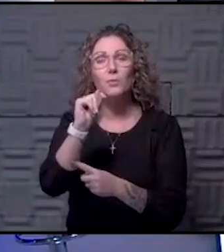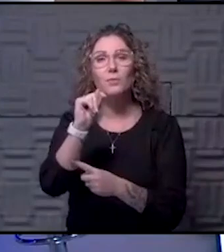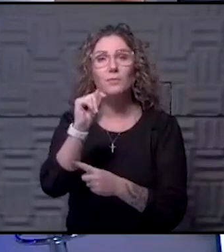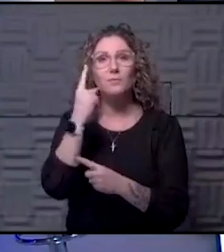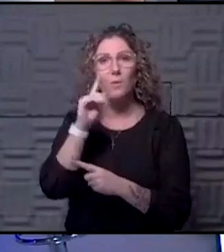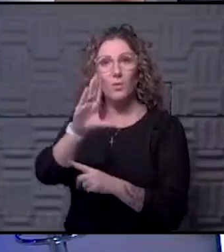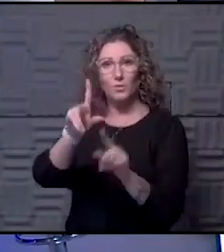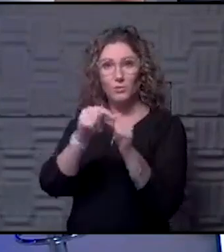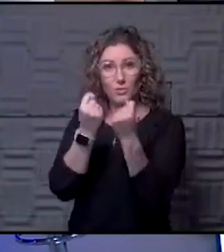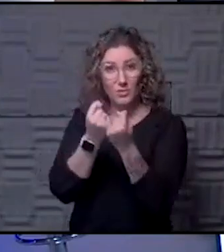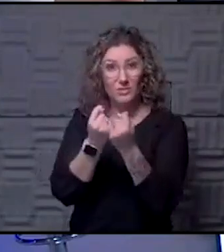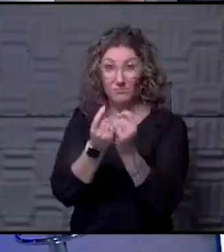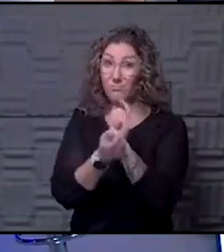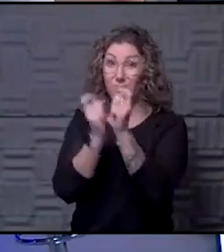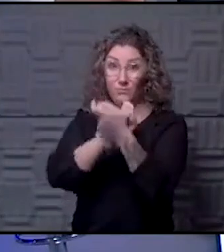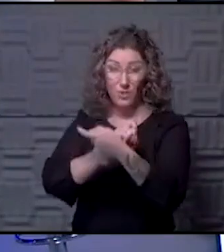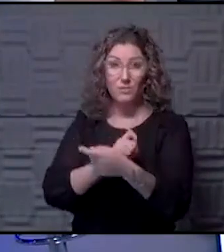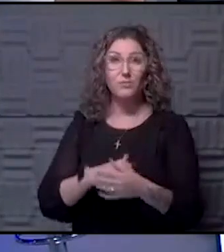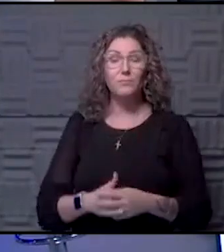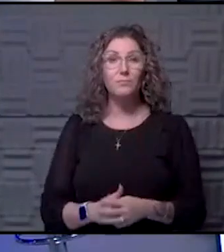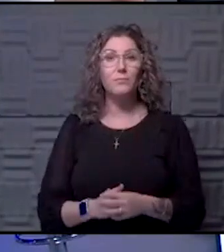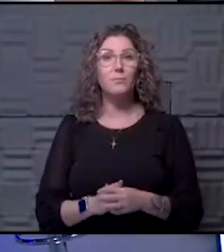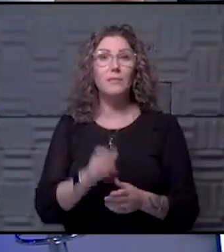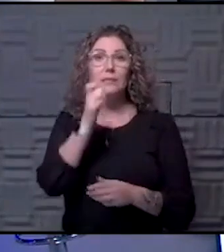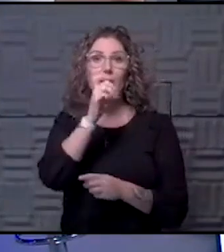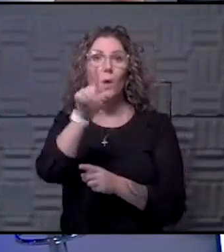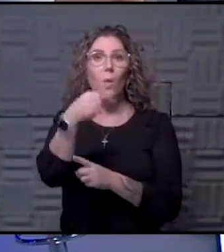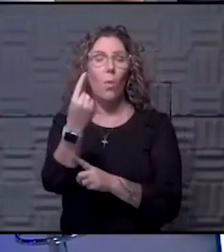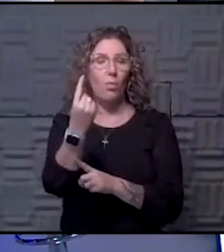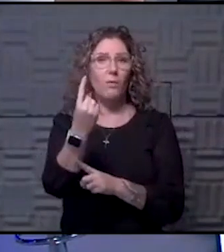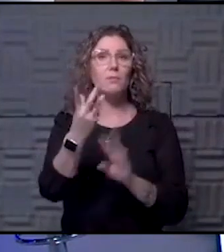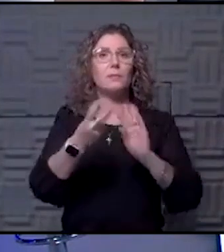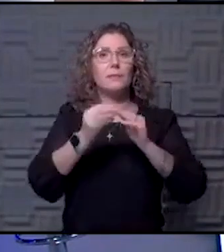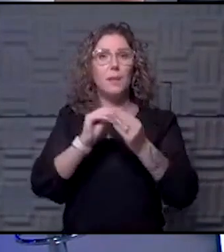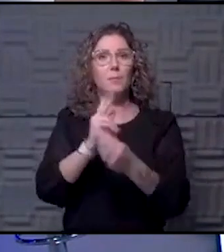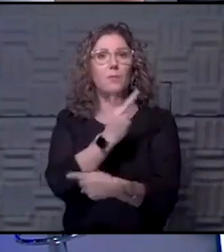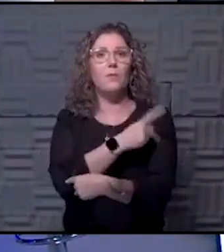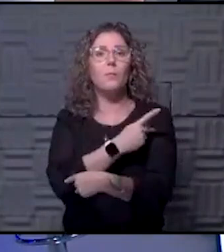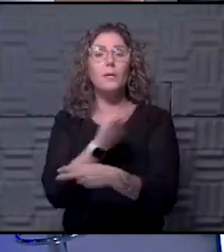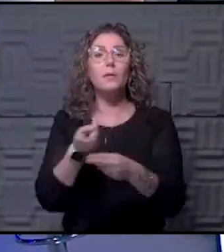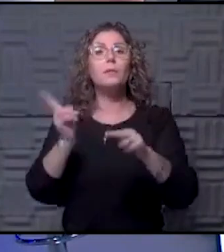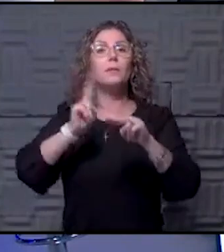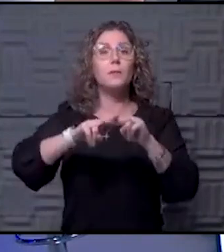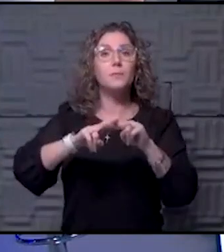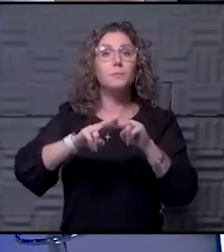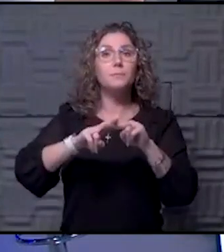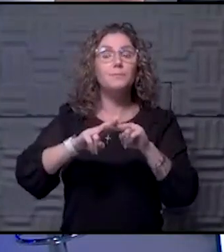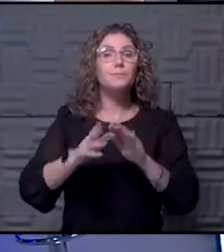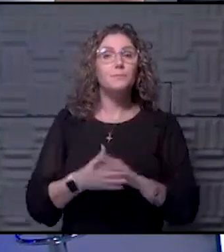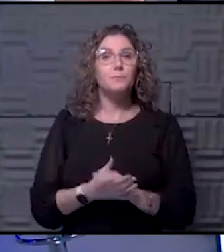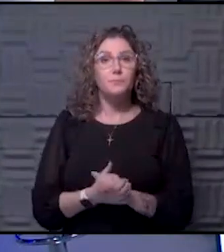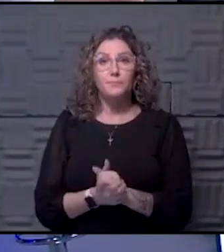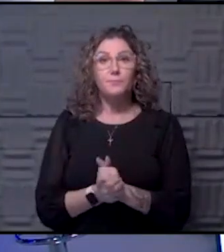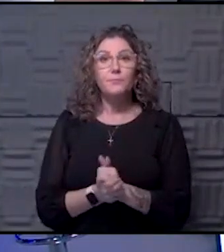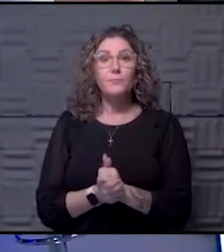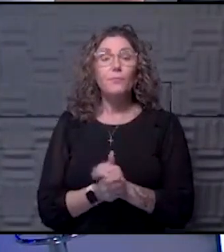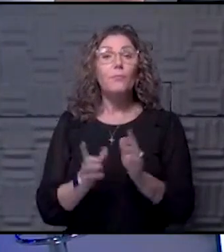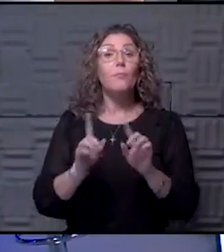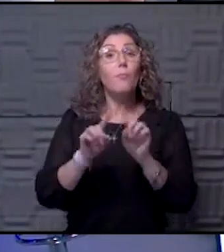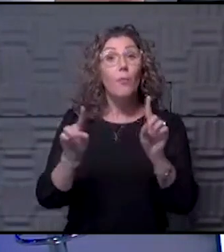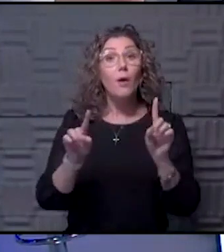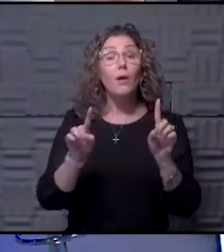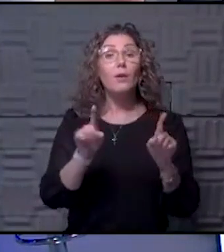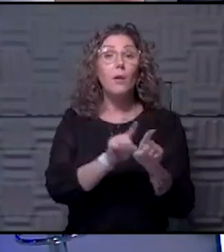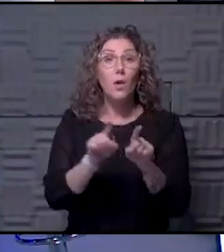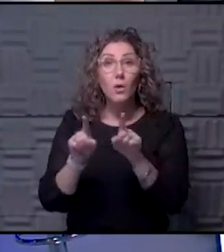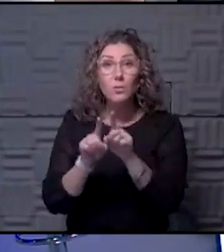for your team pretty dramatically. Not only did the volume of patients go up, but also